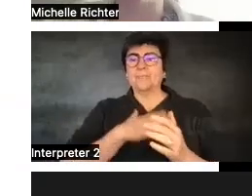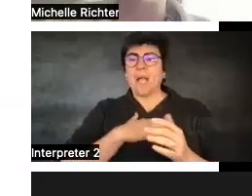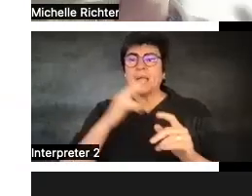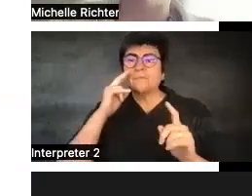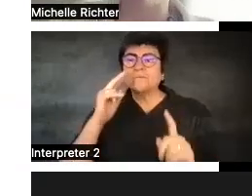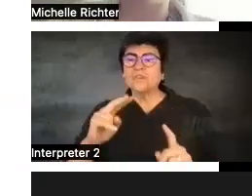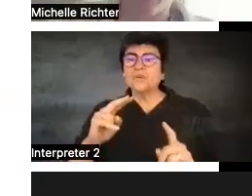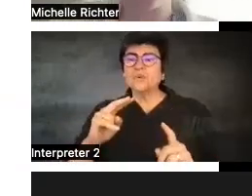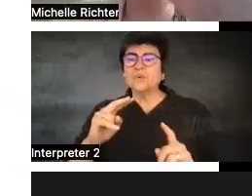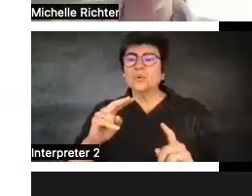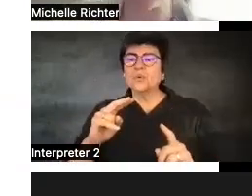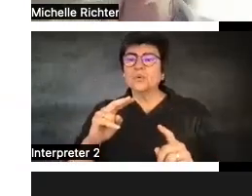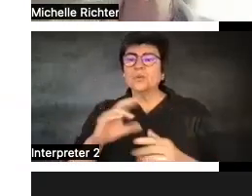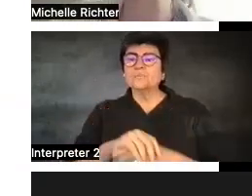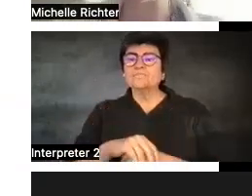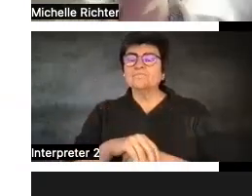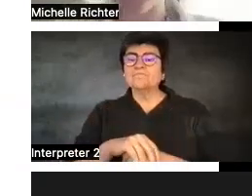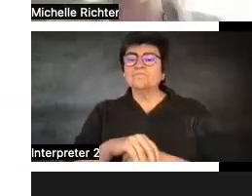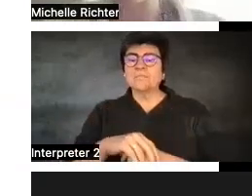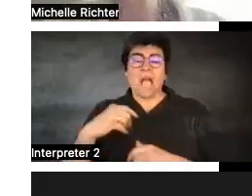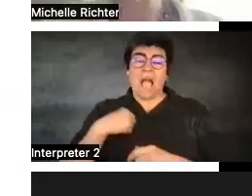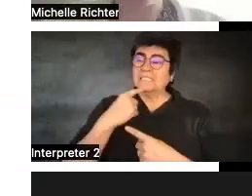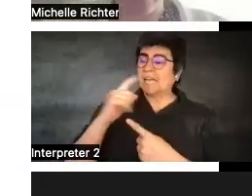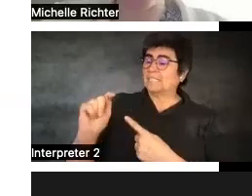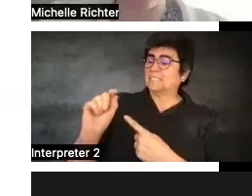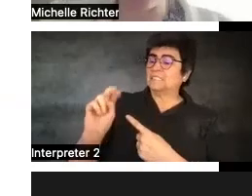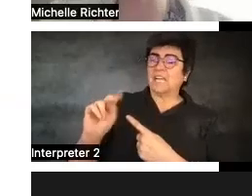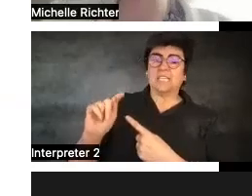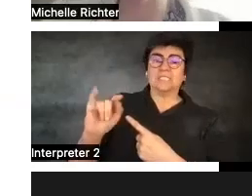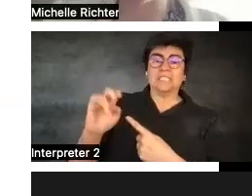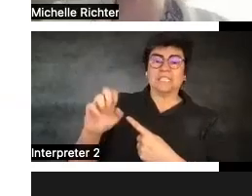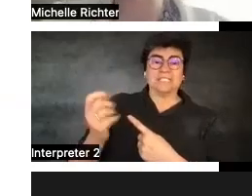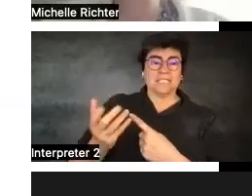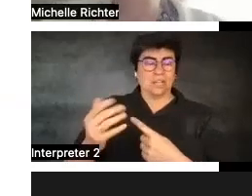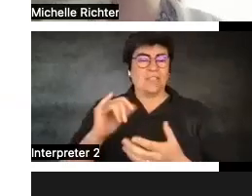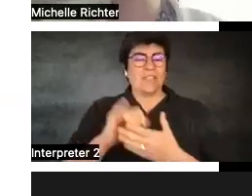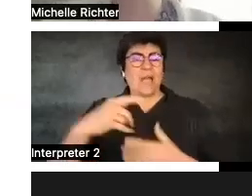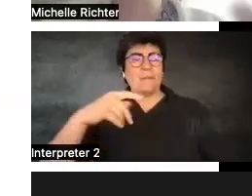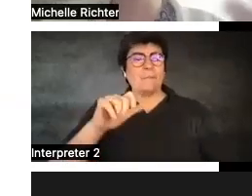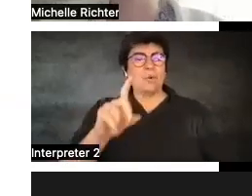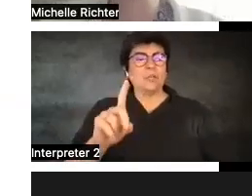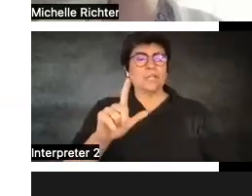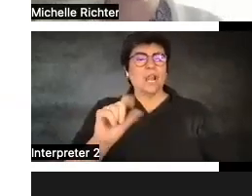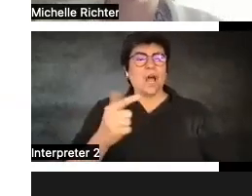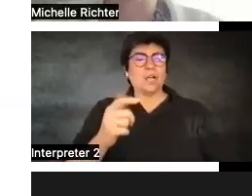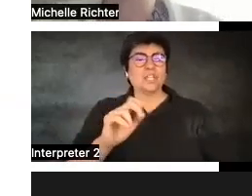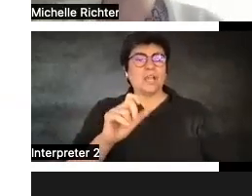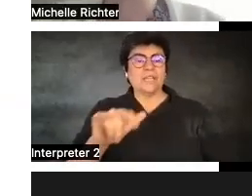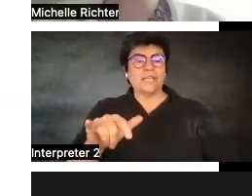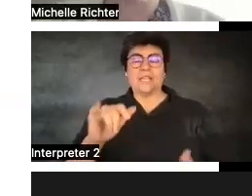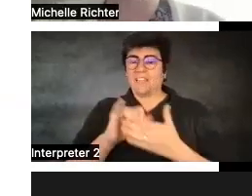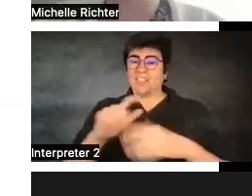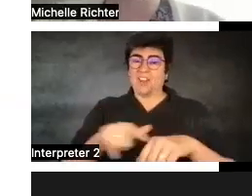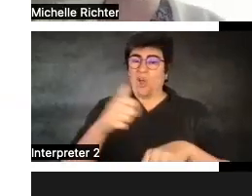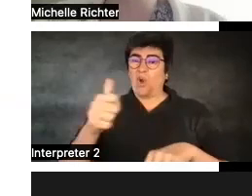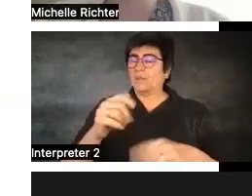these, I say Tantians here, that this pooled longevity approach is the lowest cost method